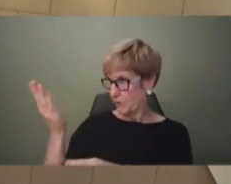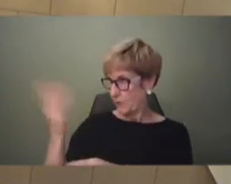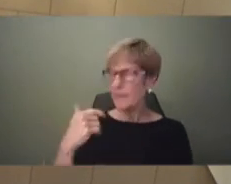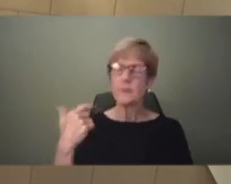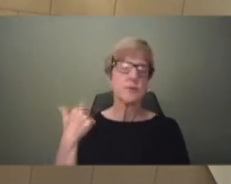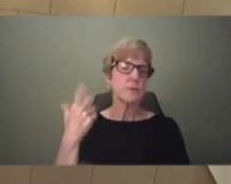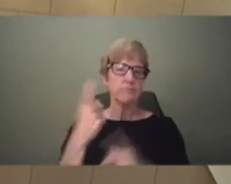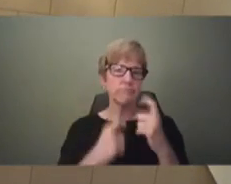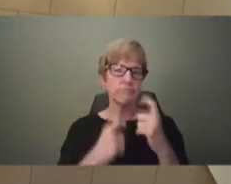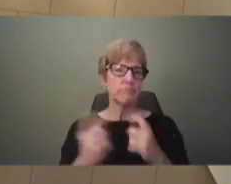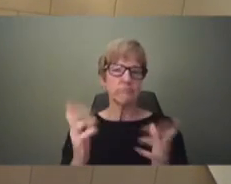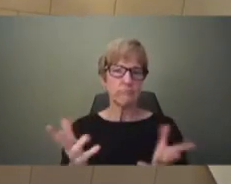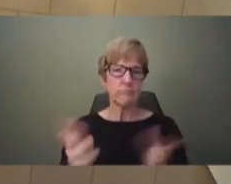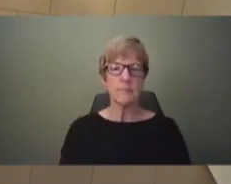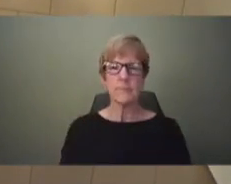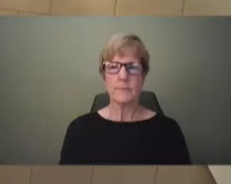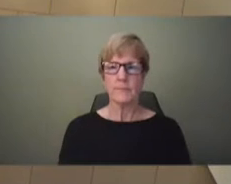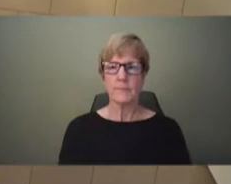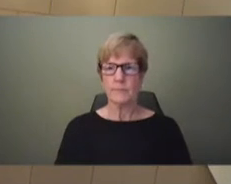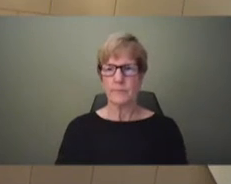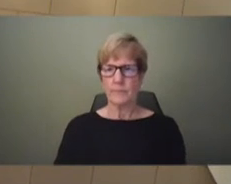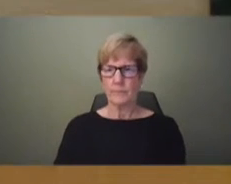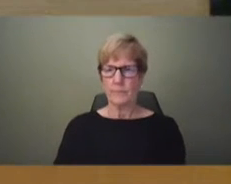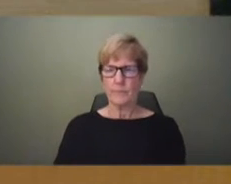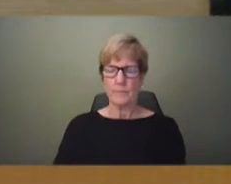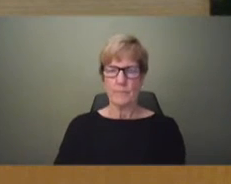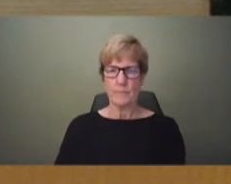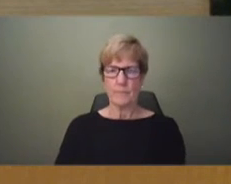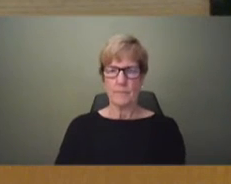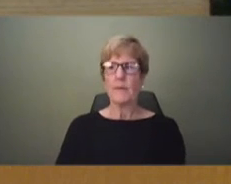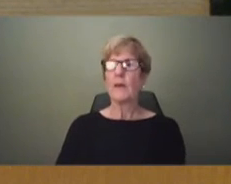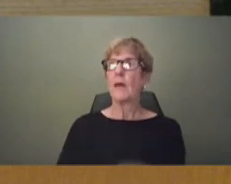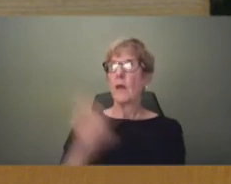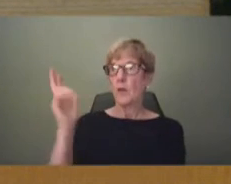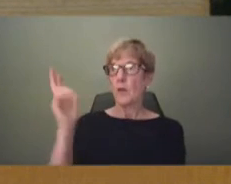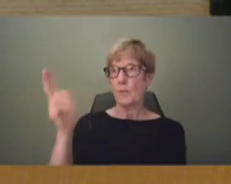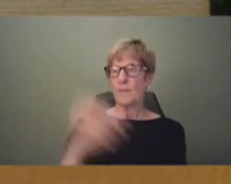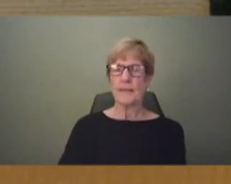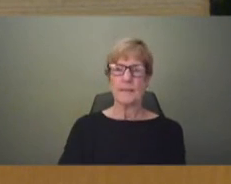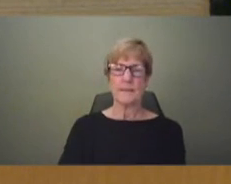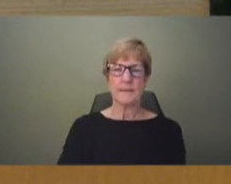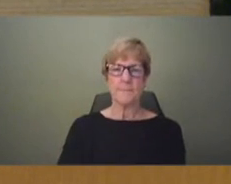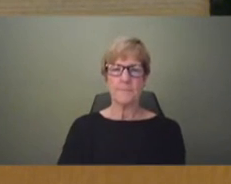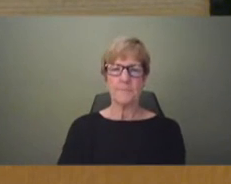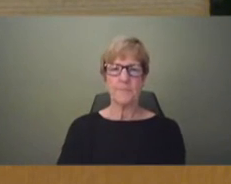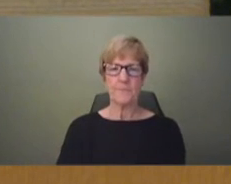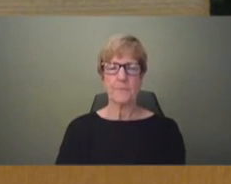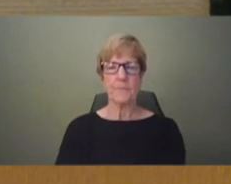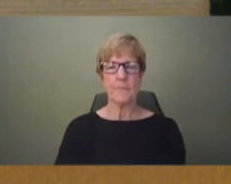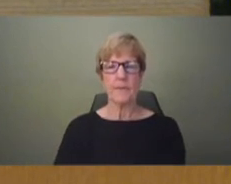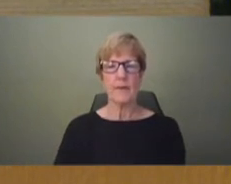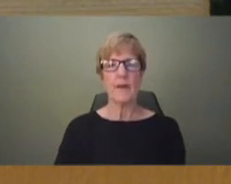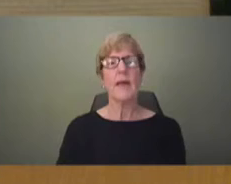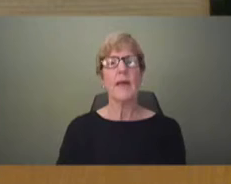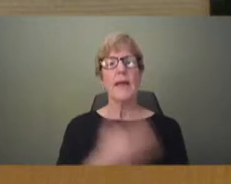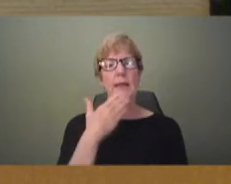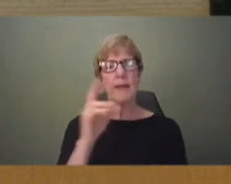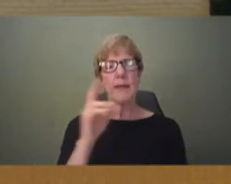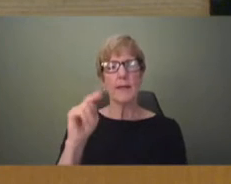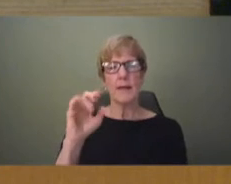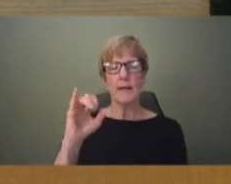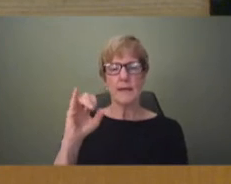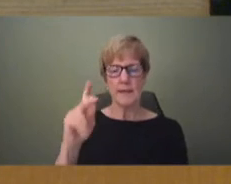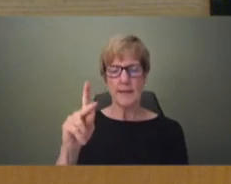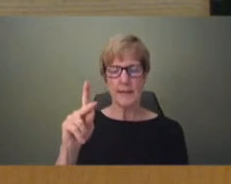thank you thank you very much Mr Tasco you have a 3 minutes thank you mayor proam members of the council Nick tsco with pointer spru and I do